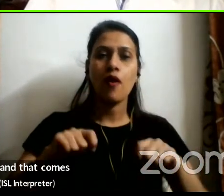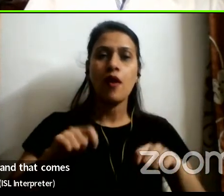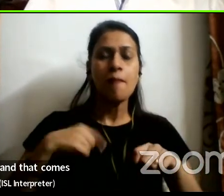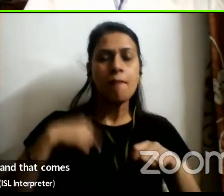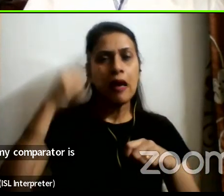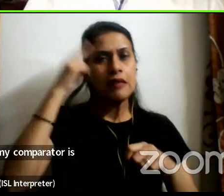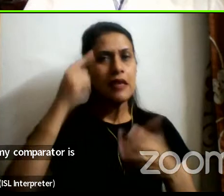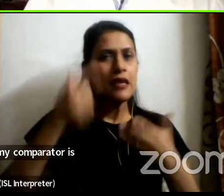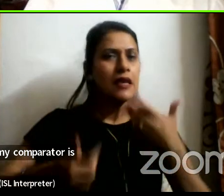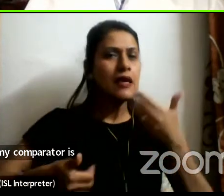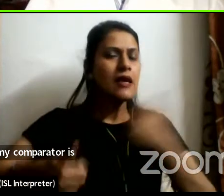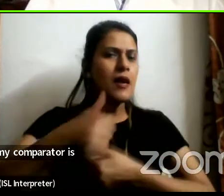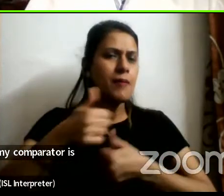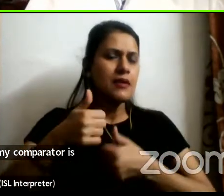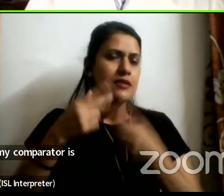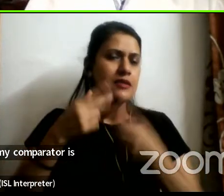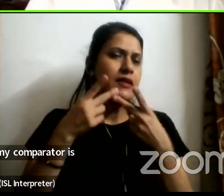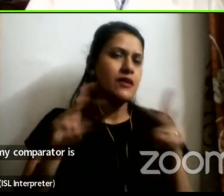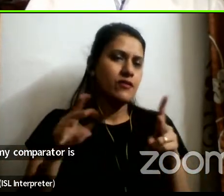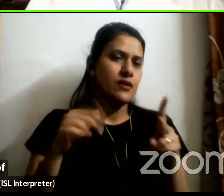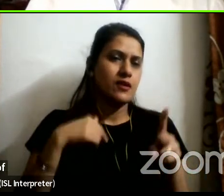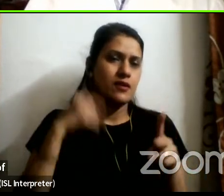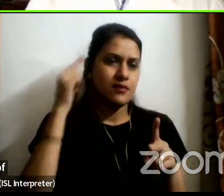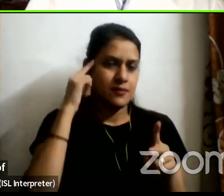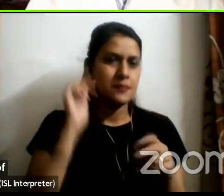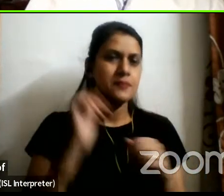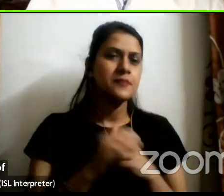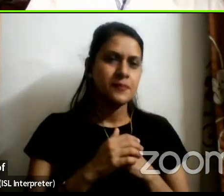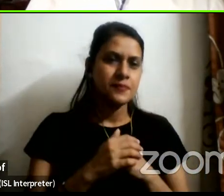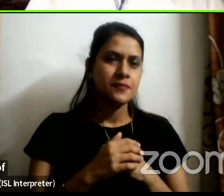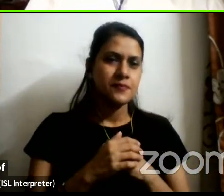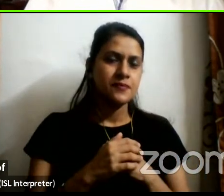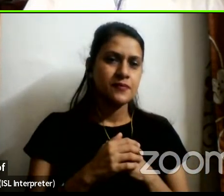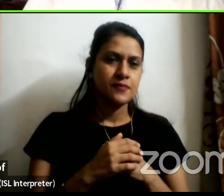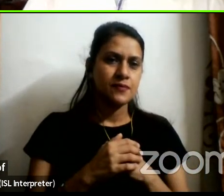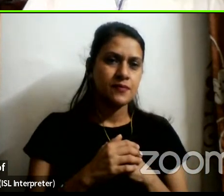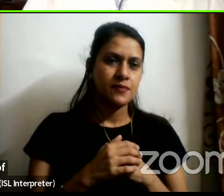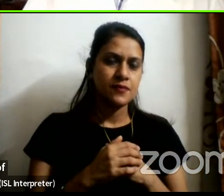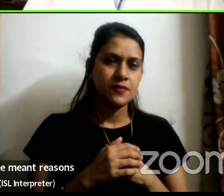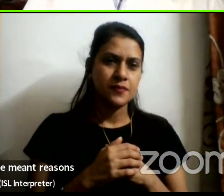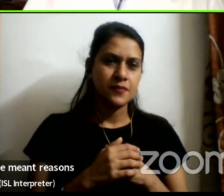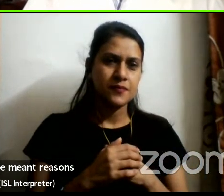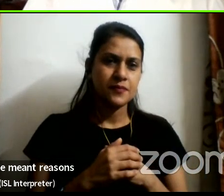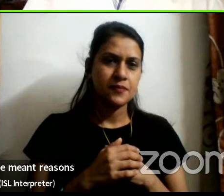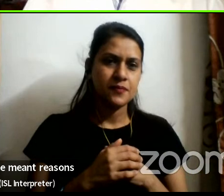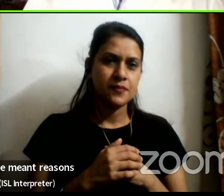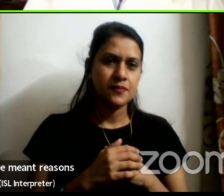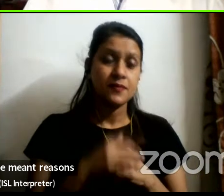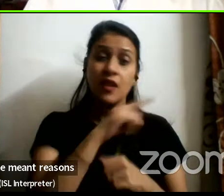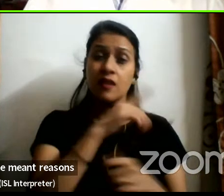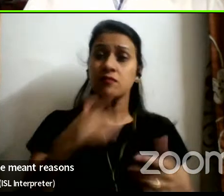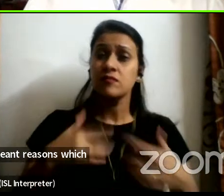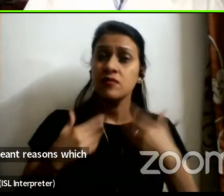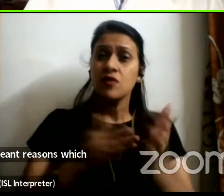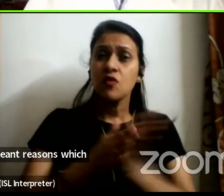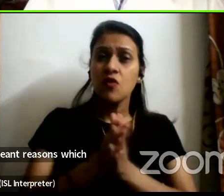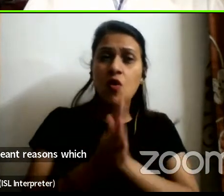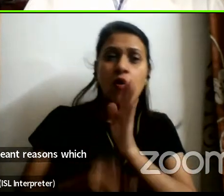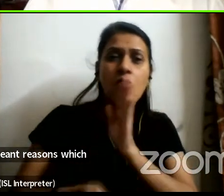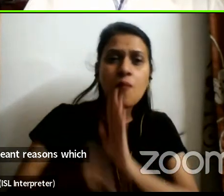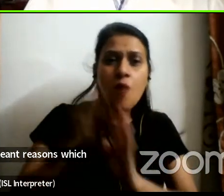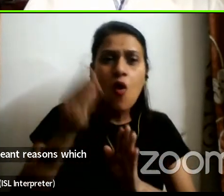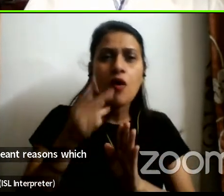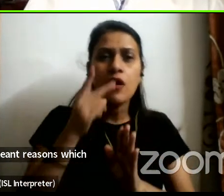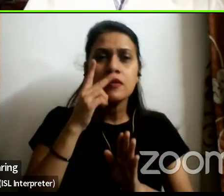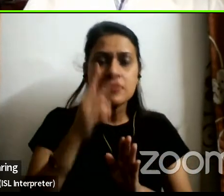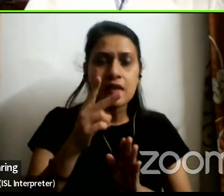I think Supreme Court of India, for some reasons which are not clear to me, they are very keen about hearing insolvency and bankruptcy